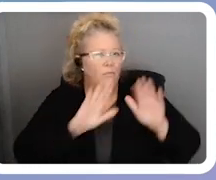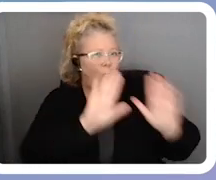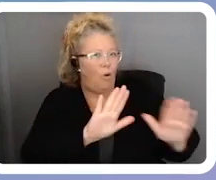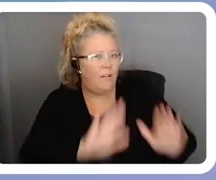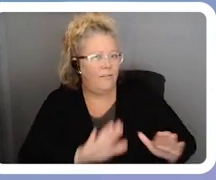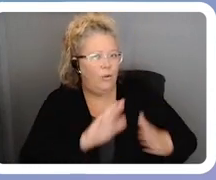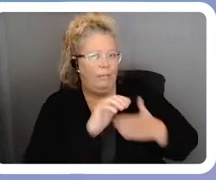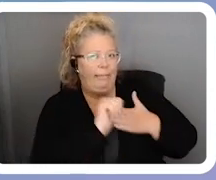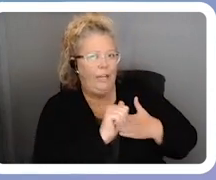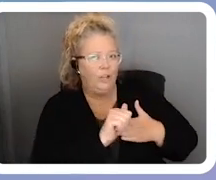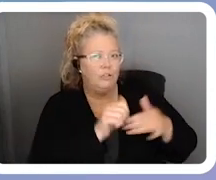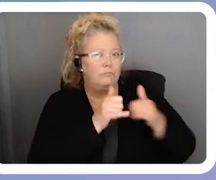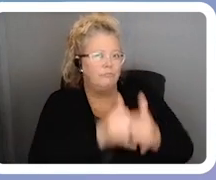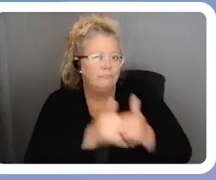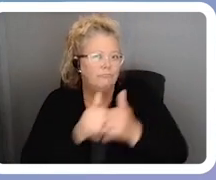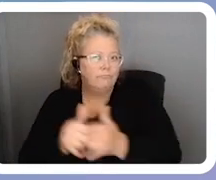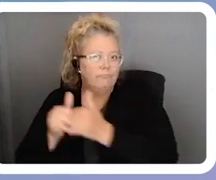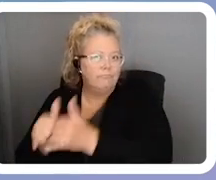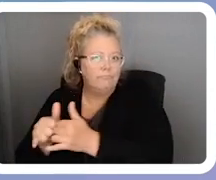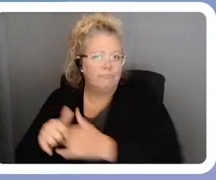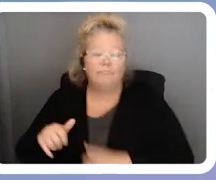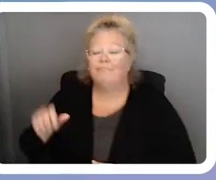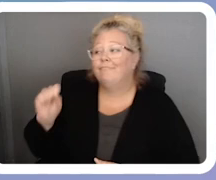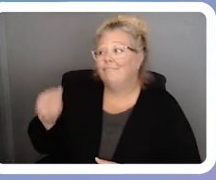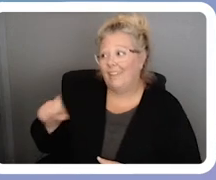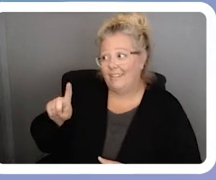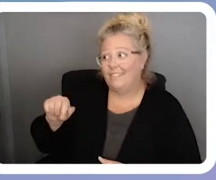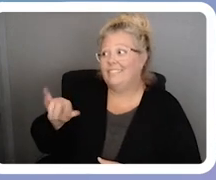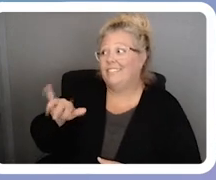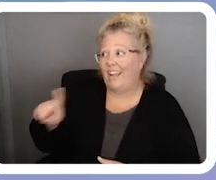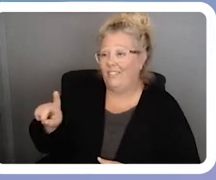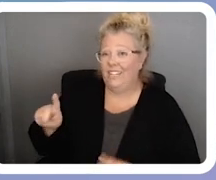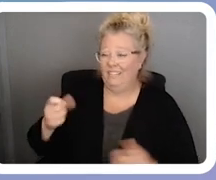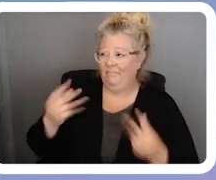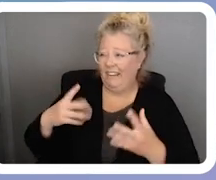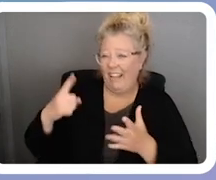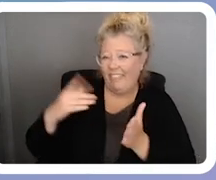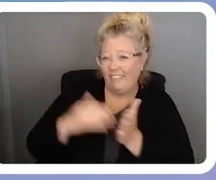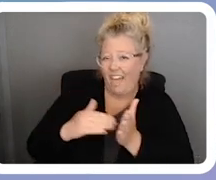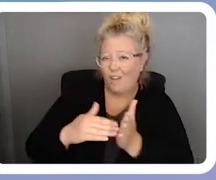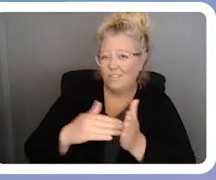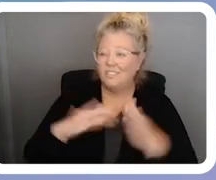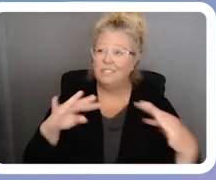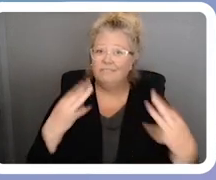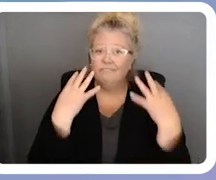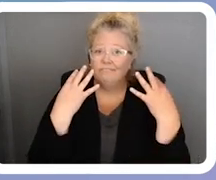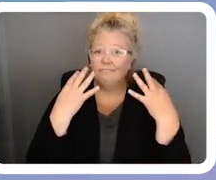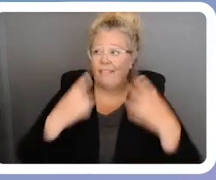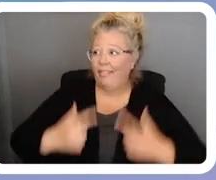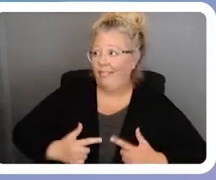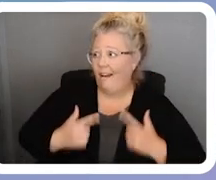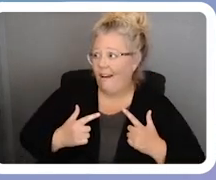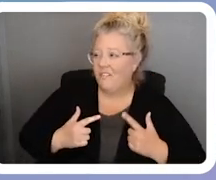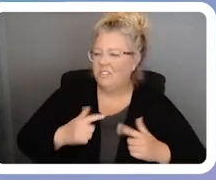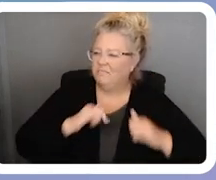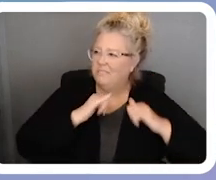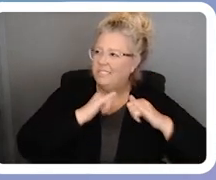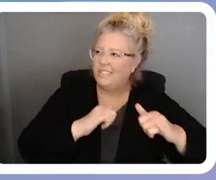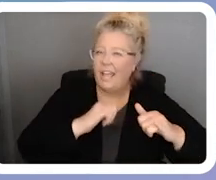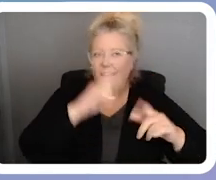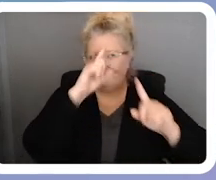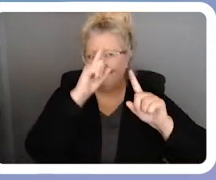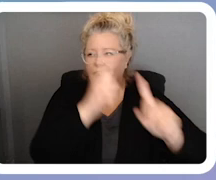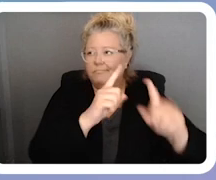most outstanding programs and leaders. Yes, David. While thousands of those watching live now